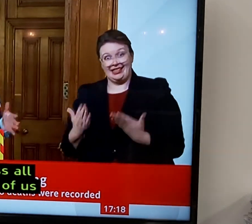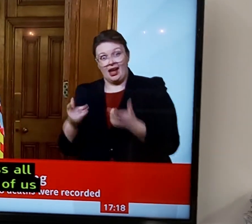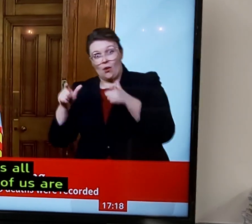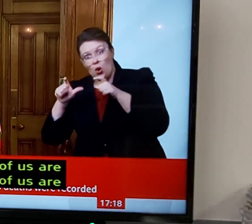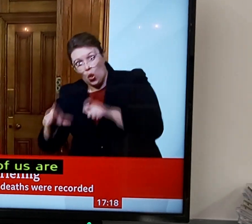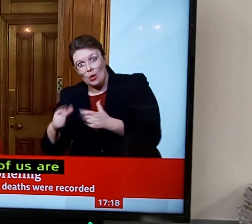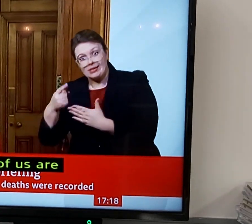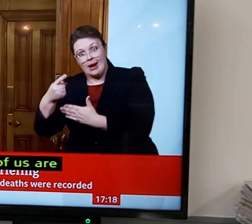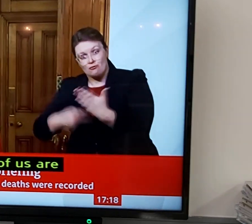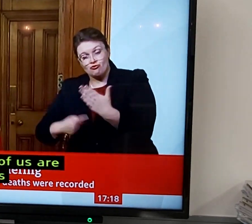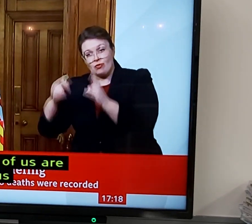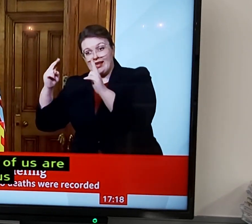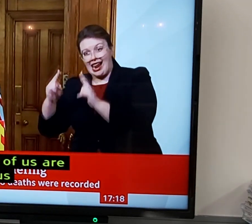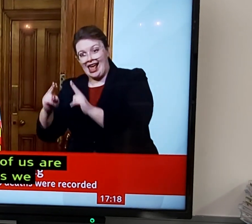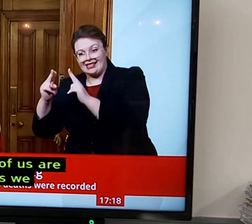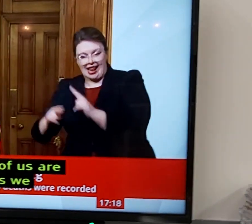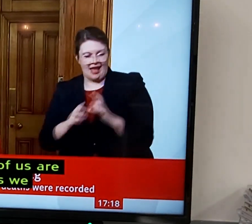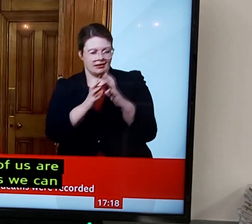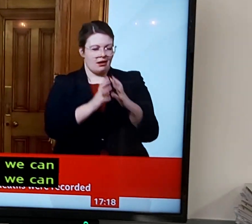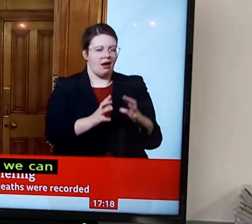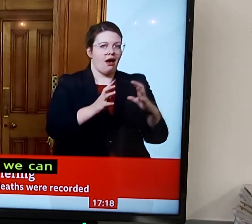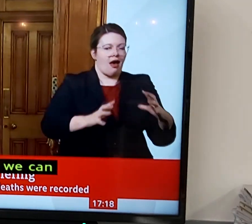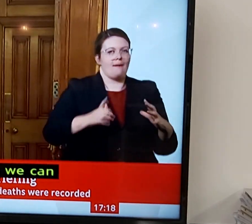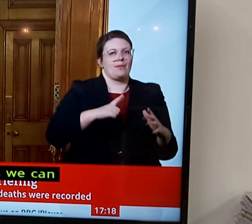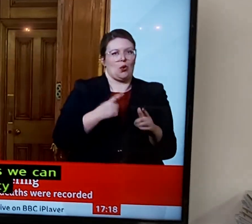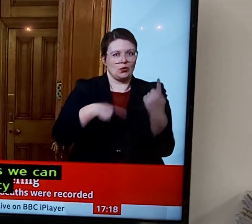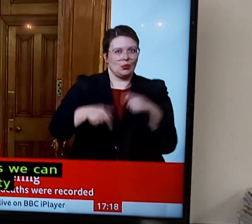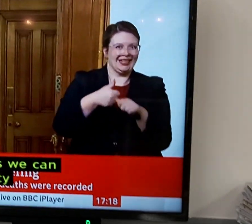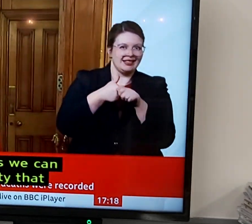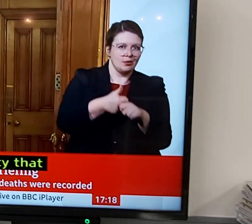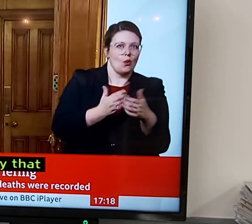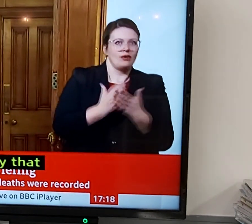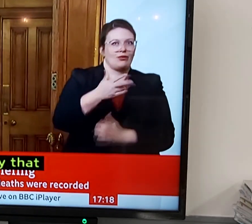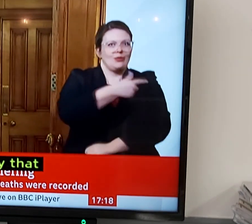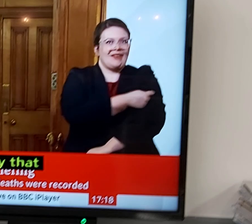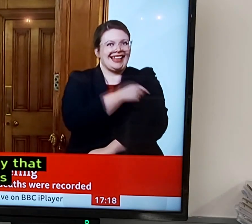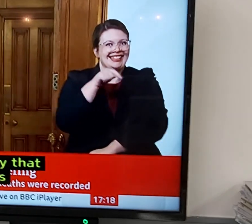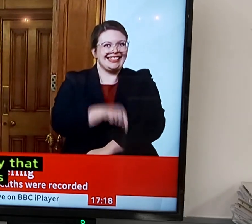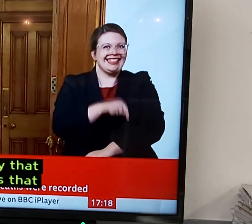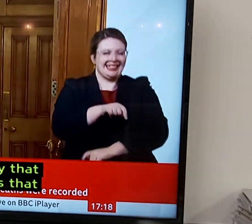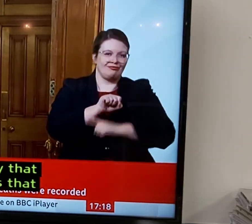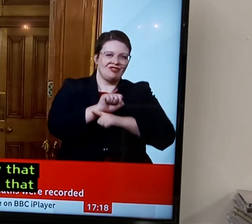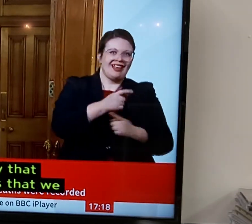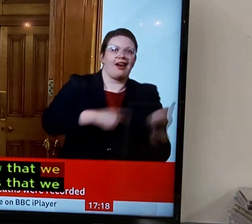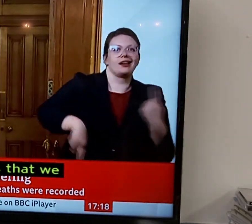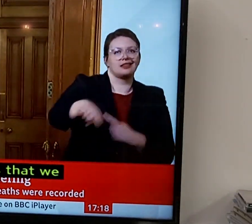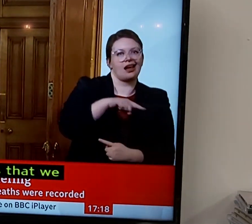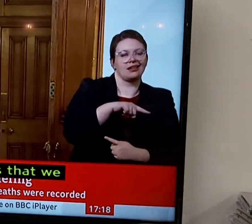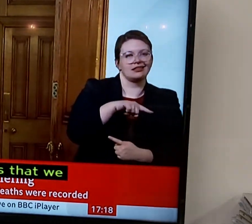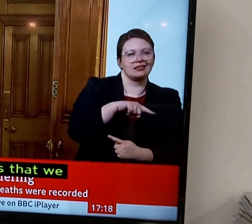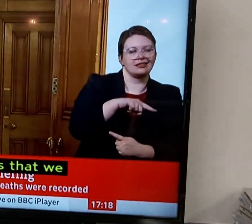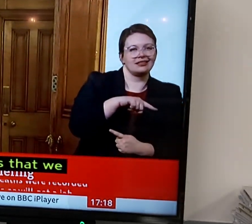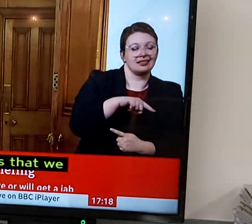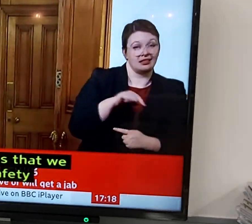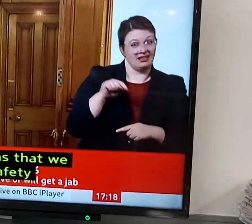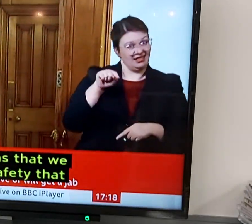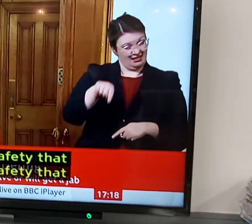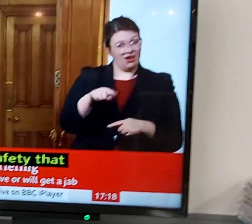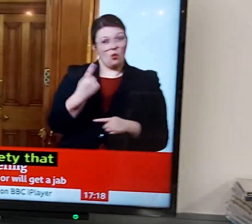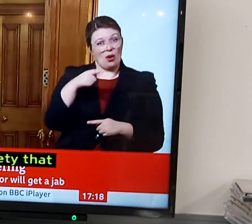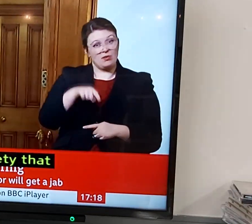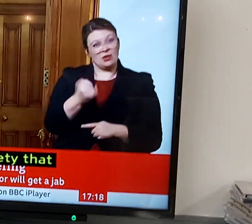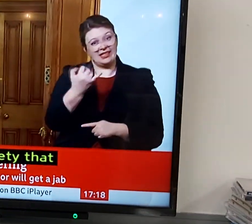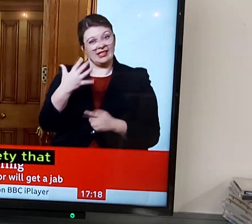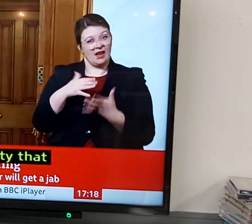impose with the safety that comes from the job. Part of that funding will go towards further vaccine testing and development to